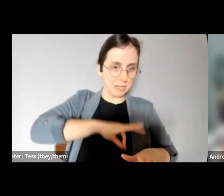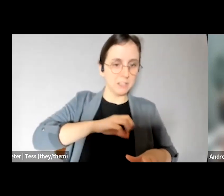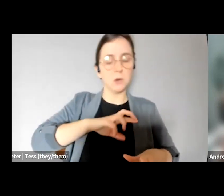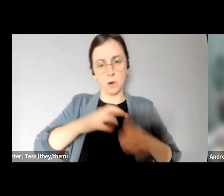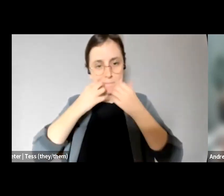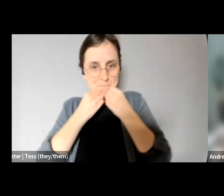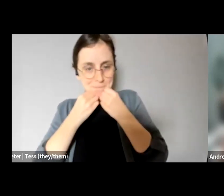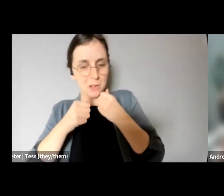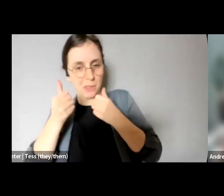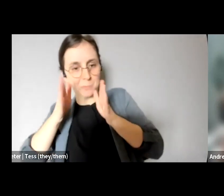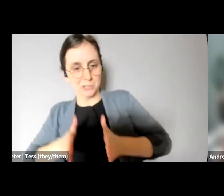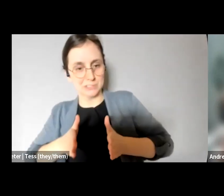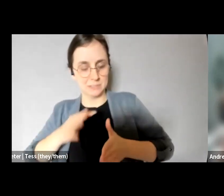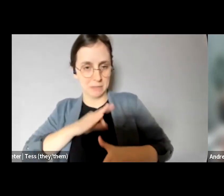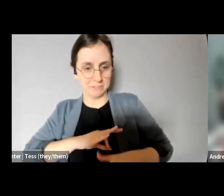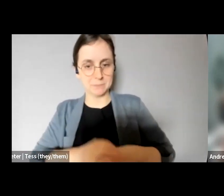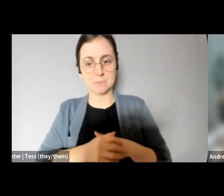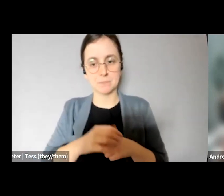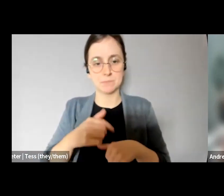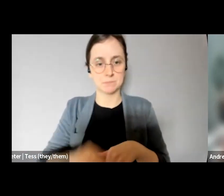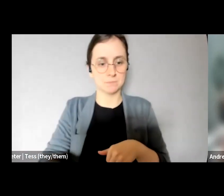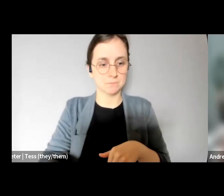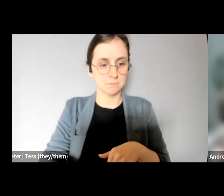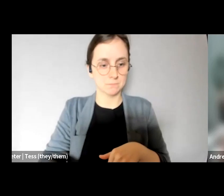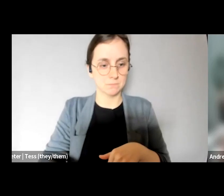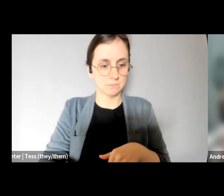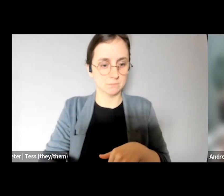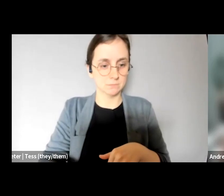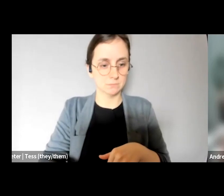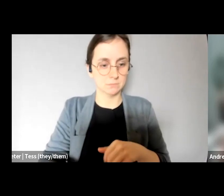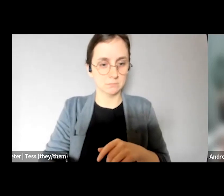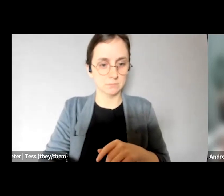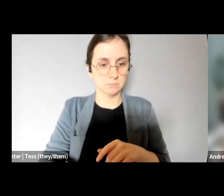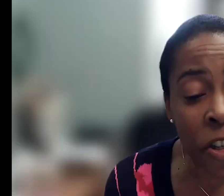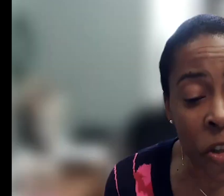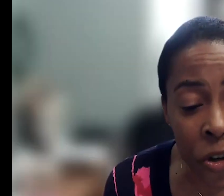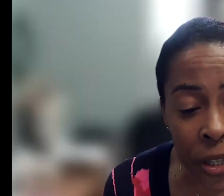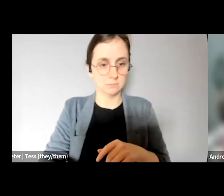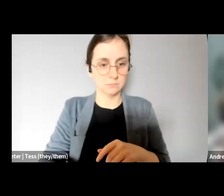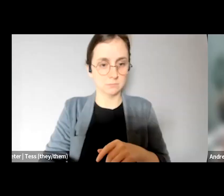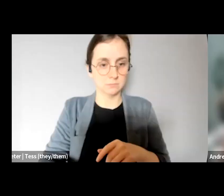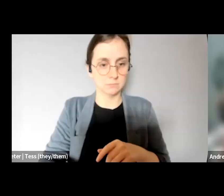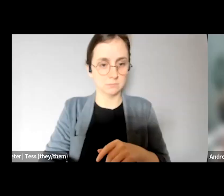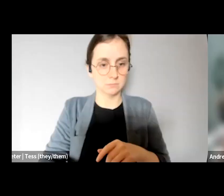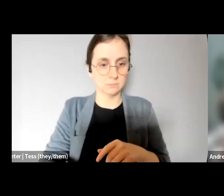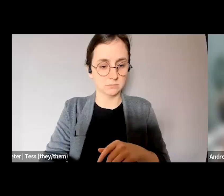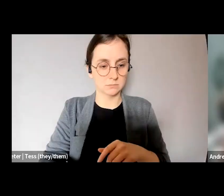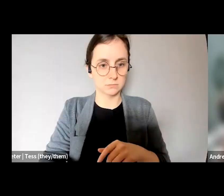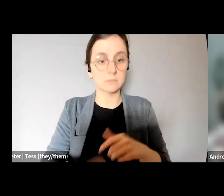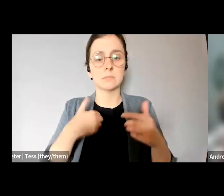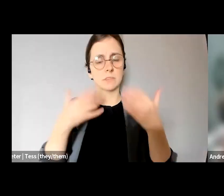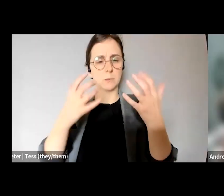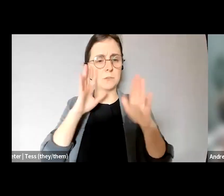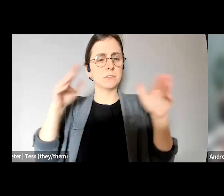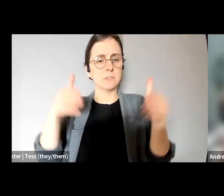so let me just turn to what I think might be some of the concerns, generally speaking.